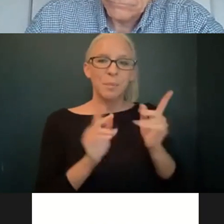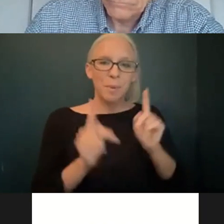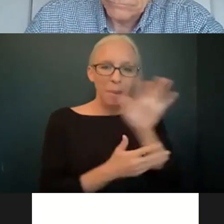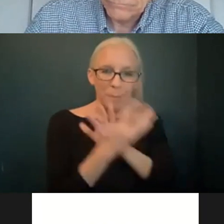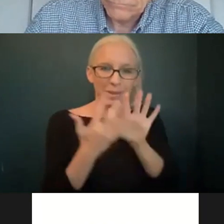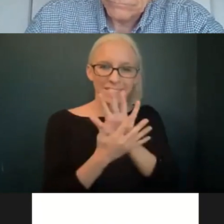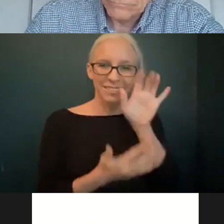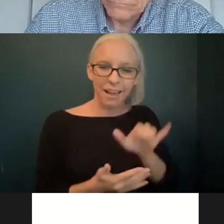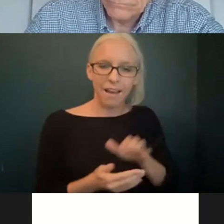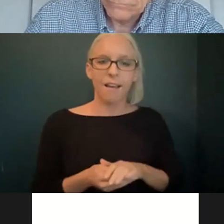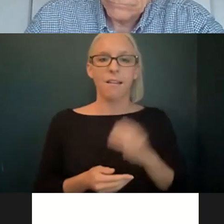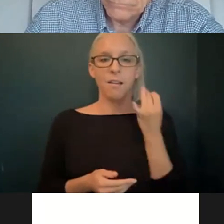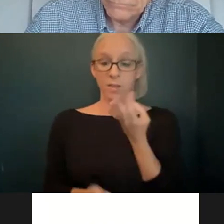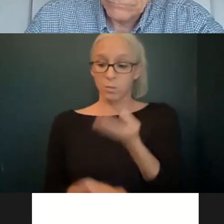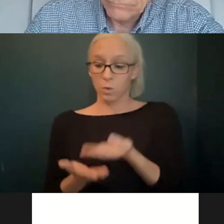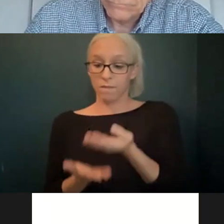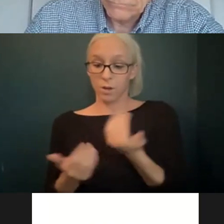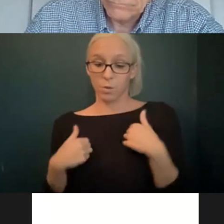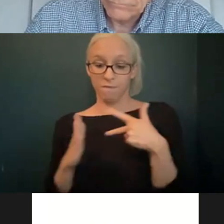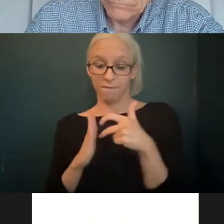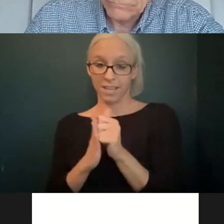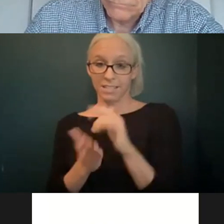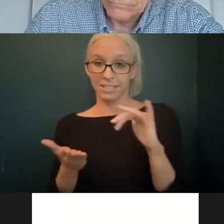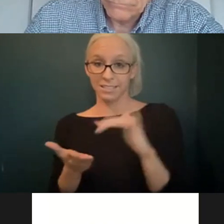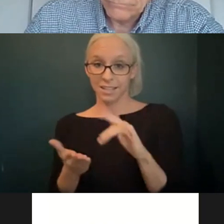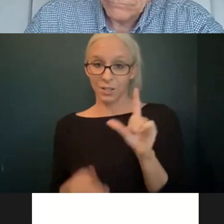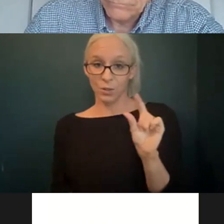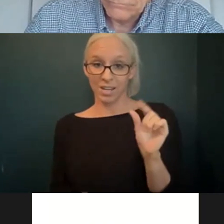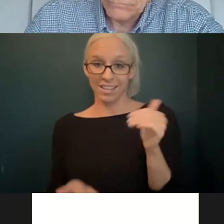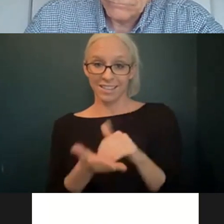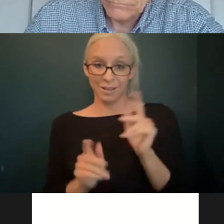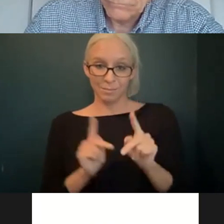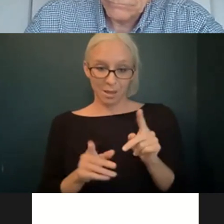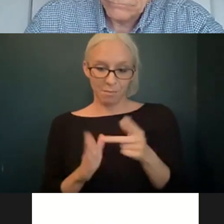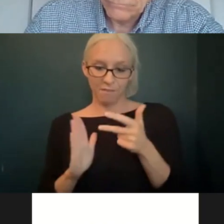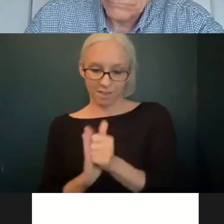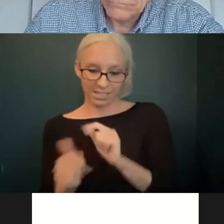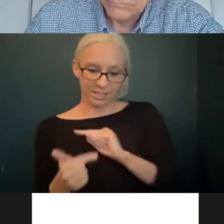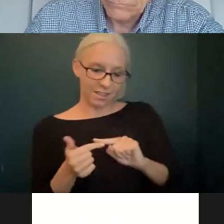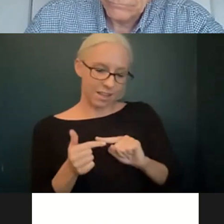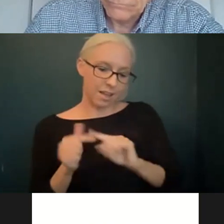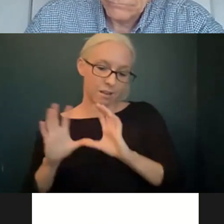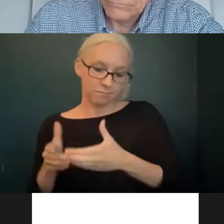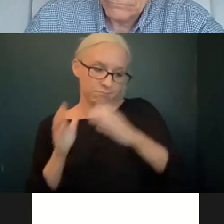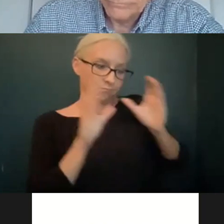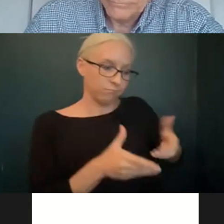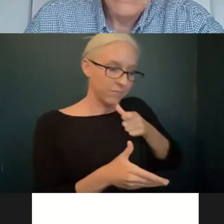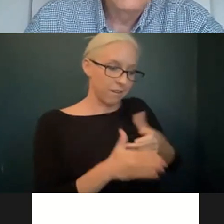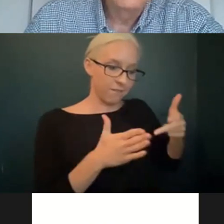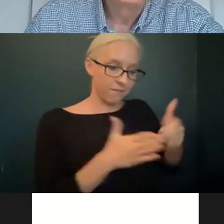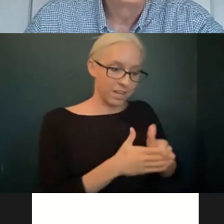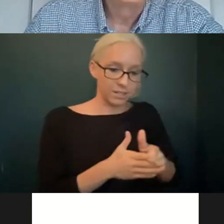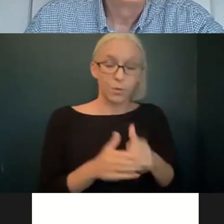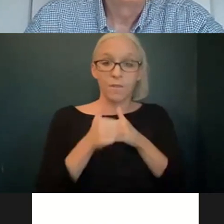clinically proven is that vaccine studies, we get 20,000 people, we give them the vaccine, 20,000 we don't give the vaccine. We follow them for 3 months and we see who